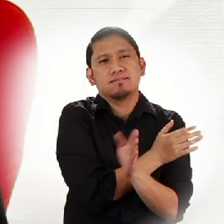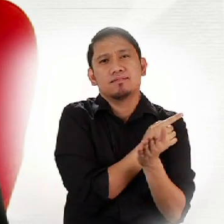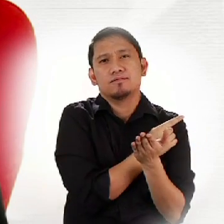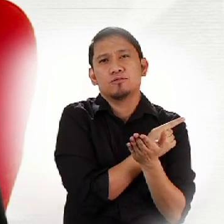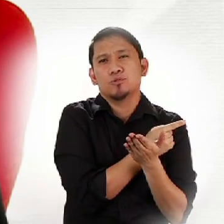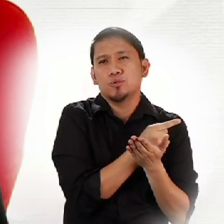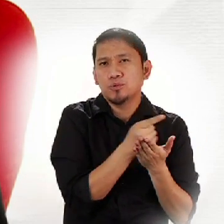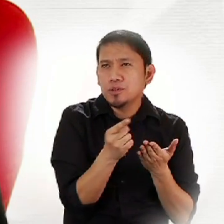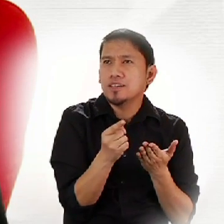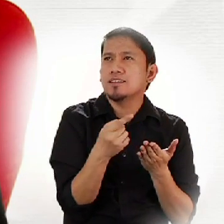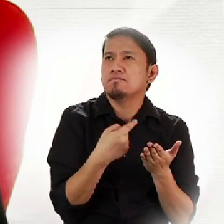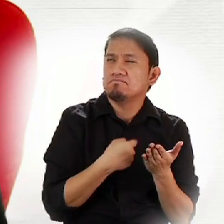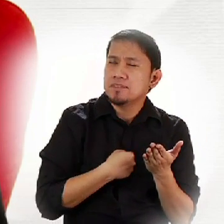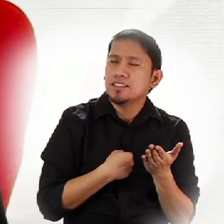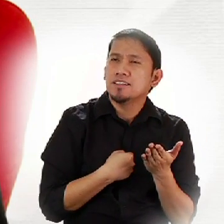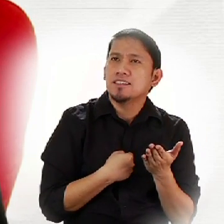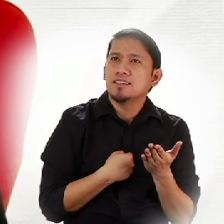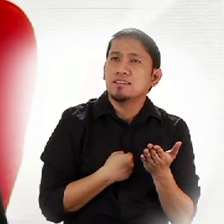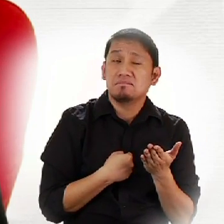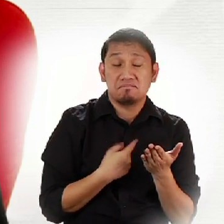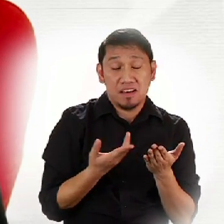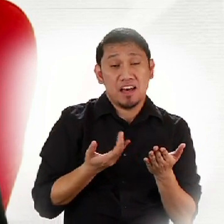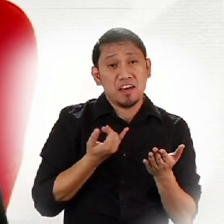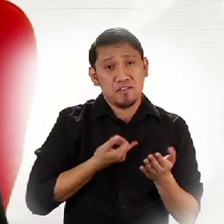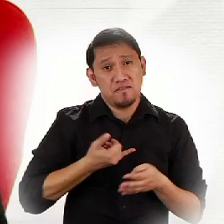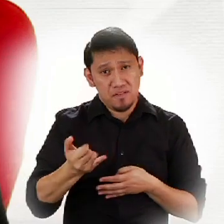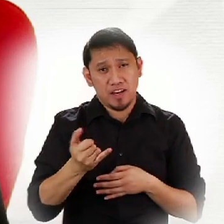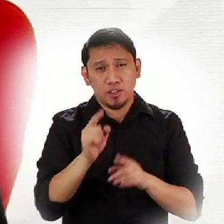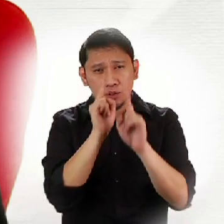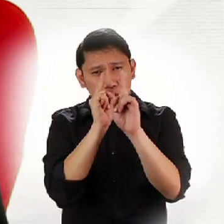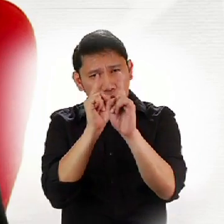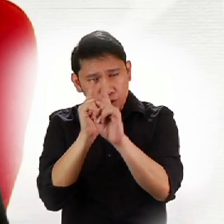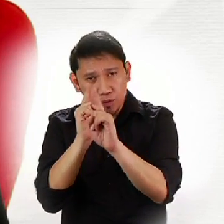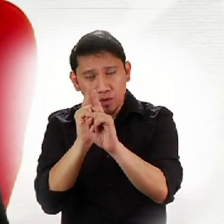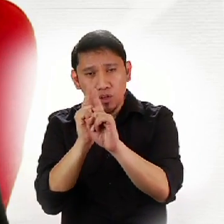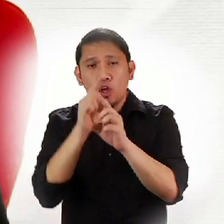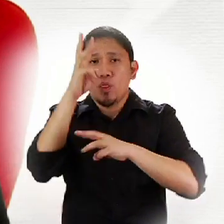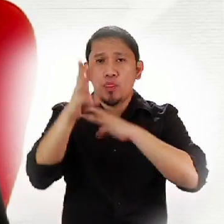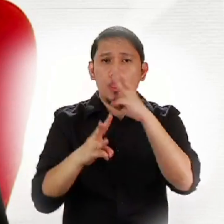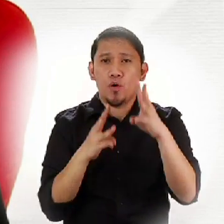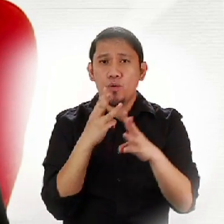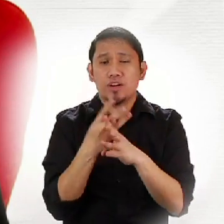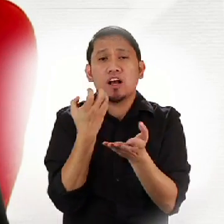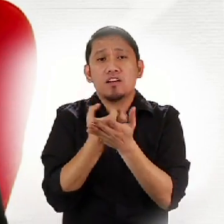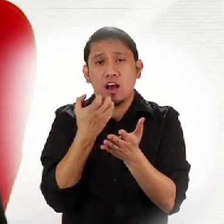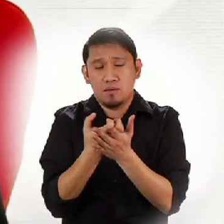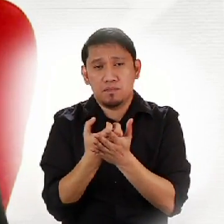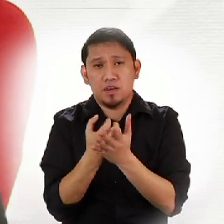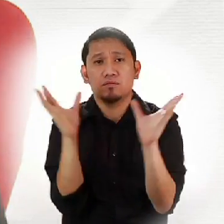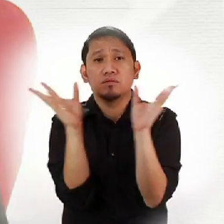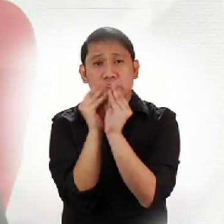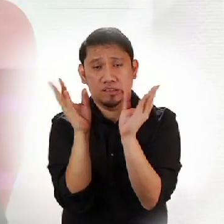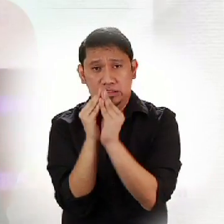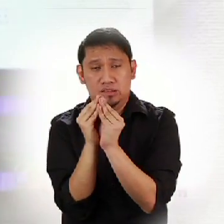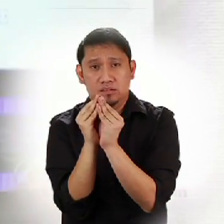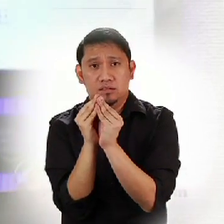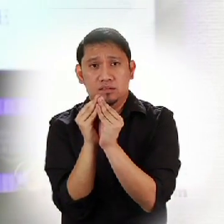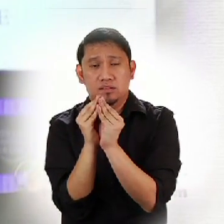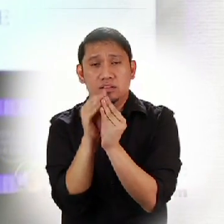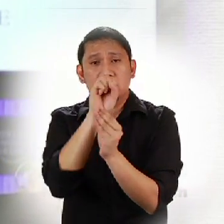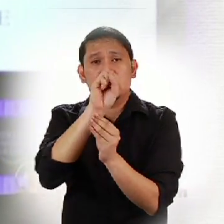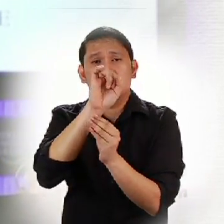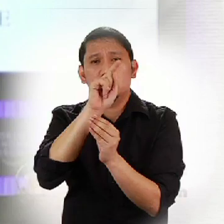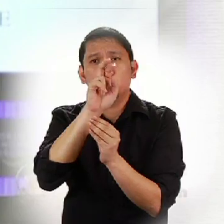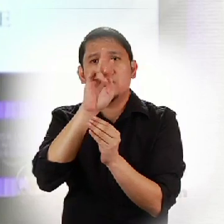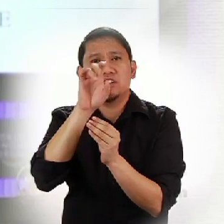I was invited to attend the World Economic Forum in Davos, Switzerland, and I really